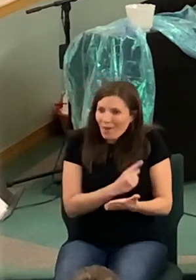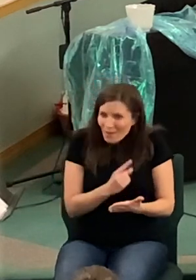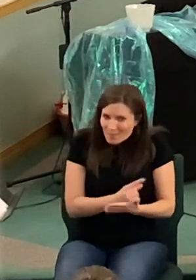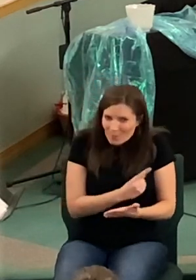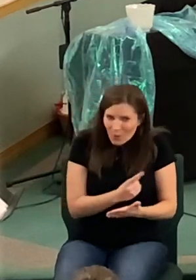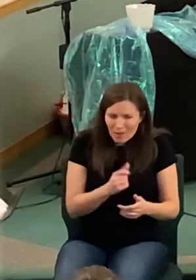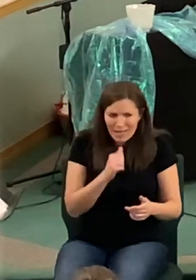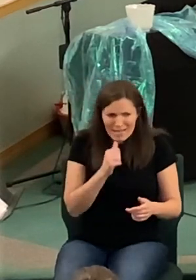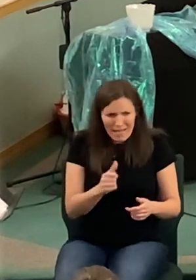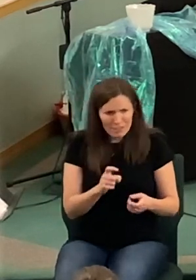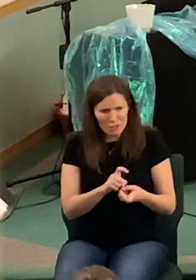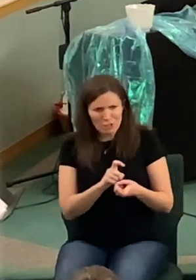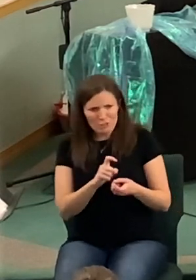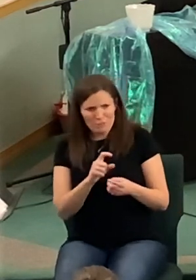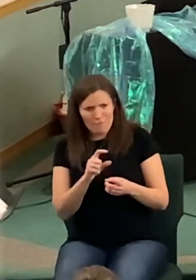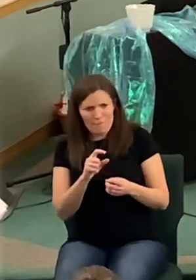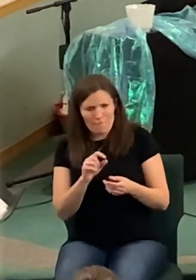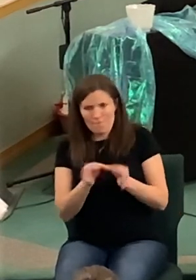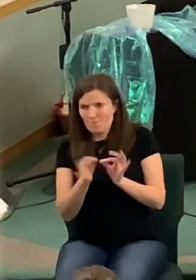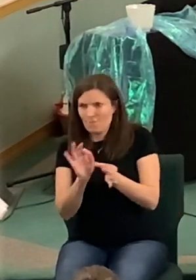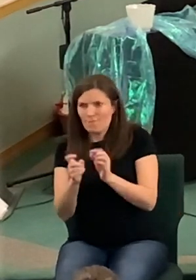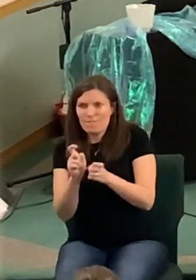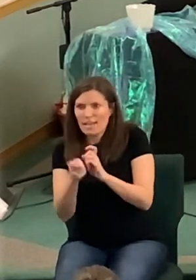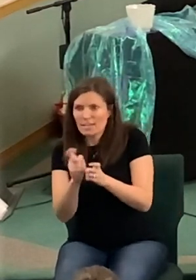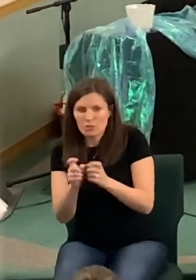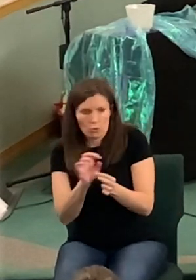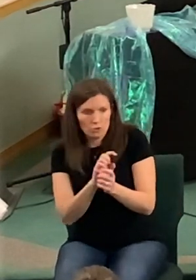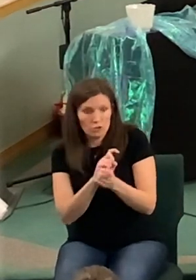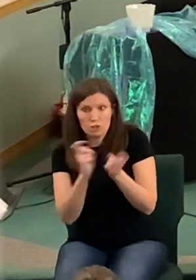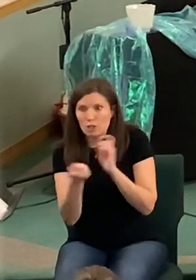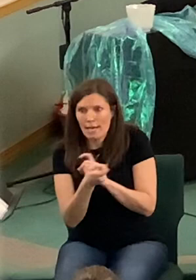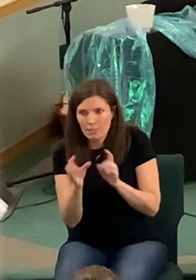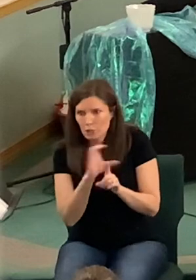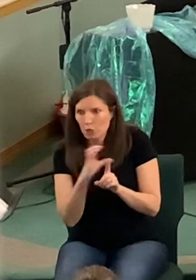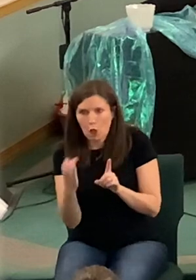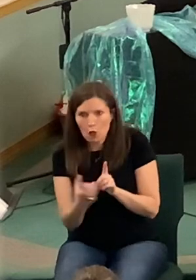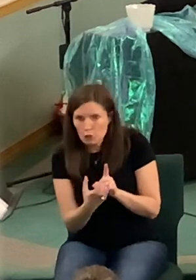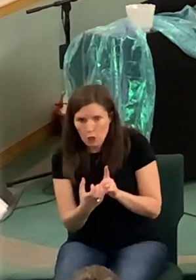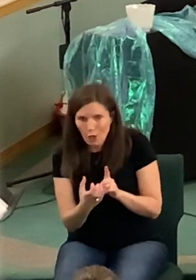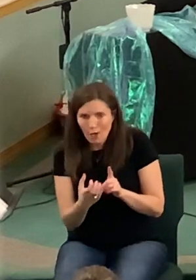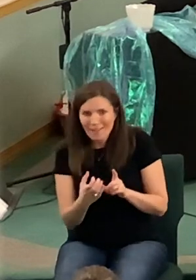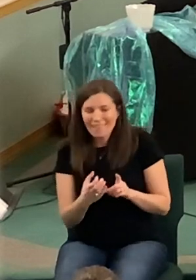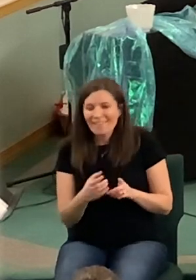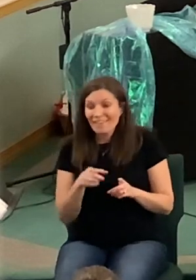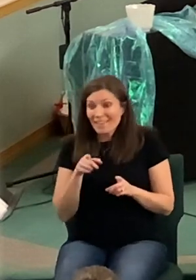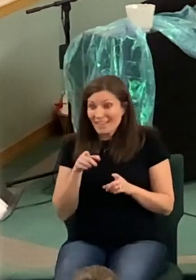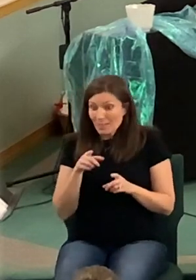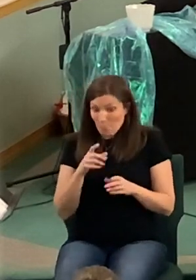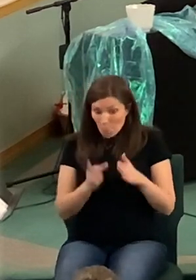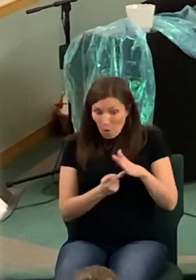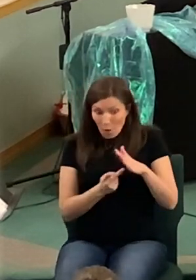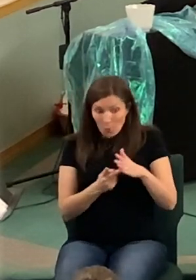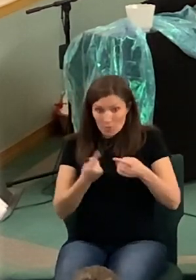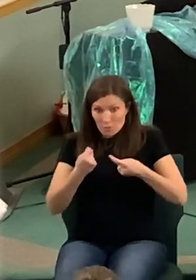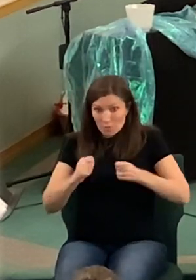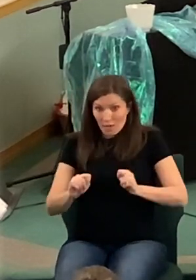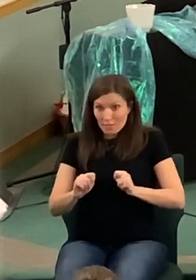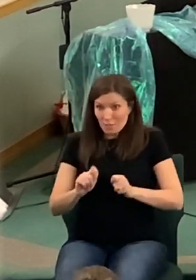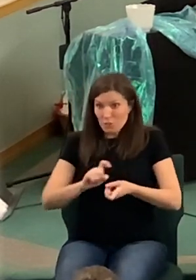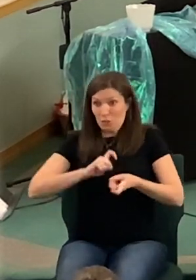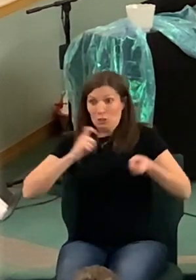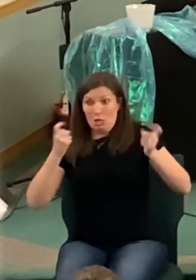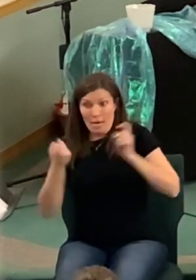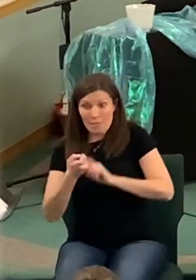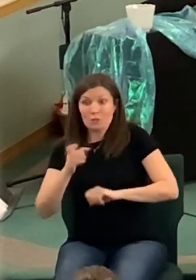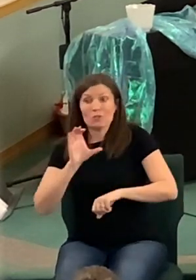Empire. Paul was not concerned about changing the culture. He was trying to transform the church that people